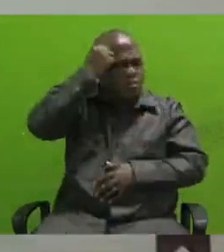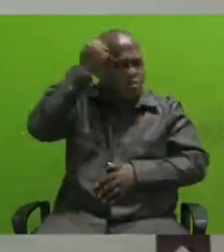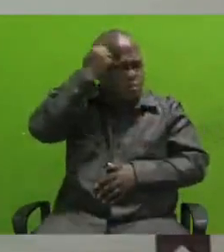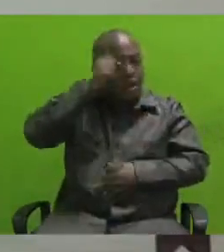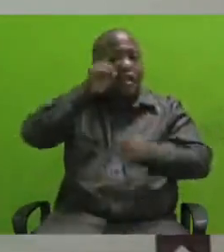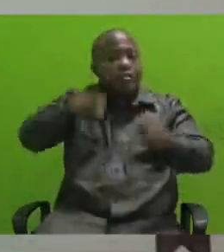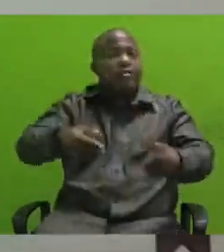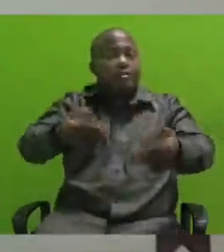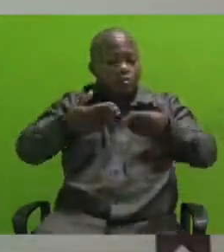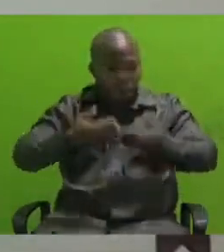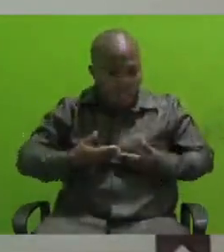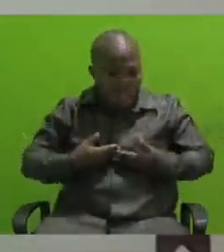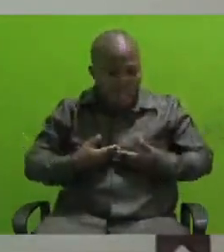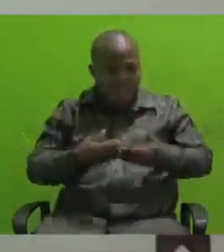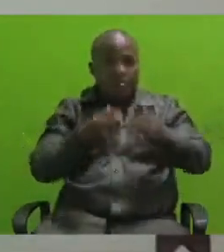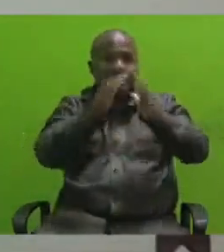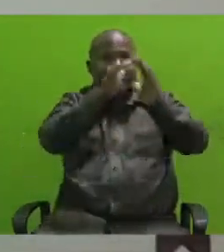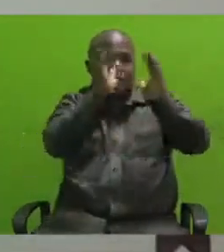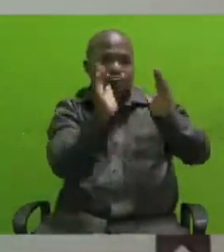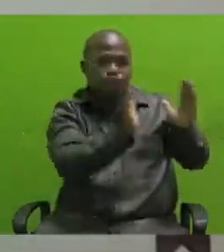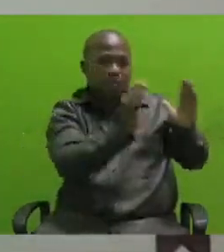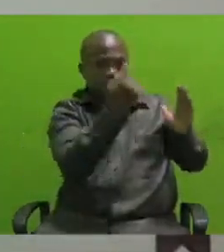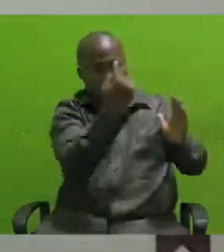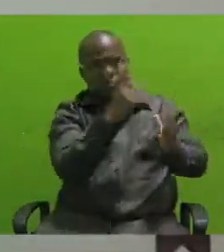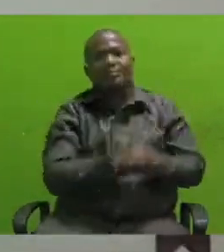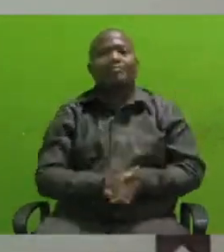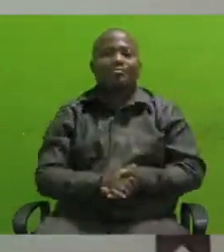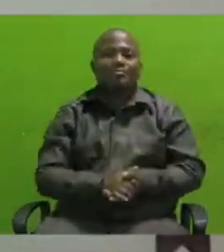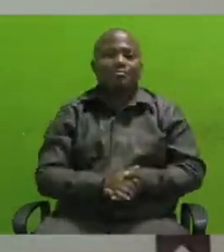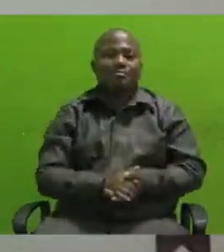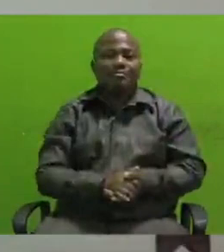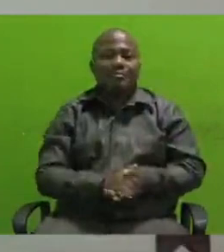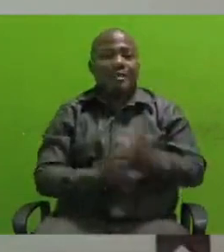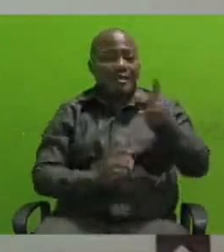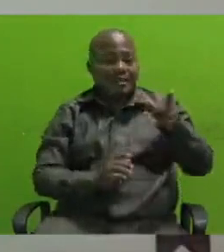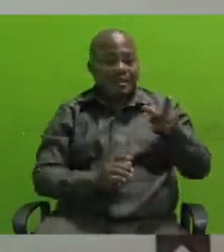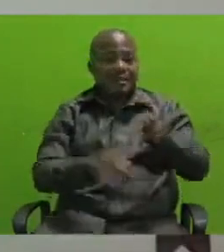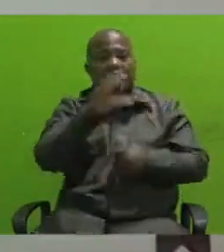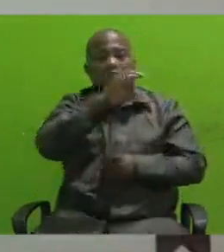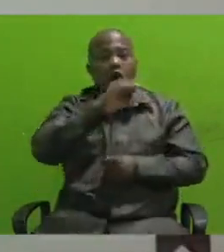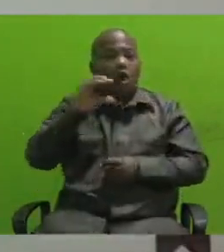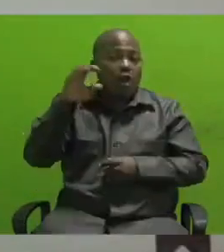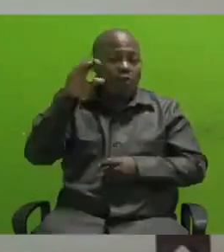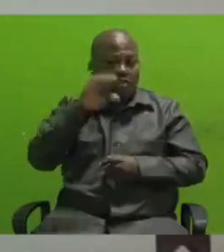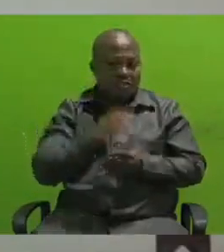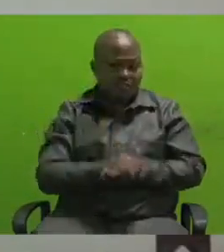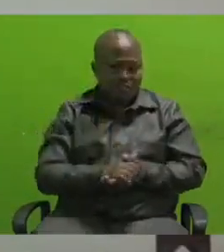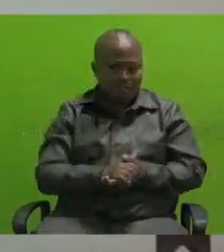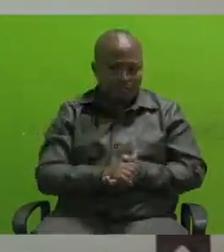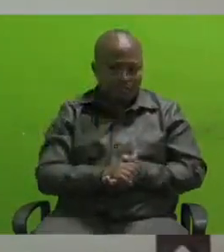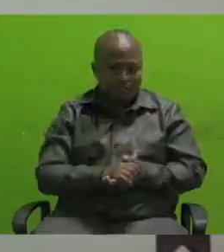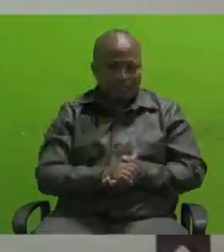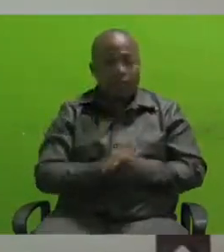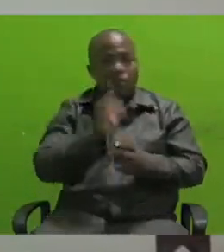part, the part with coefficients. Okay? So we have to